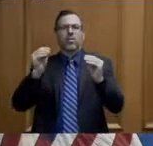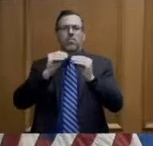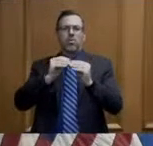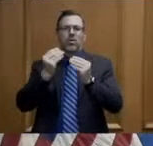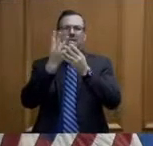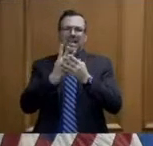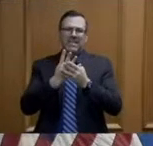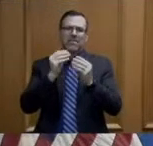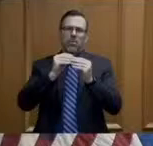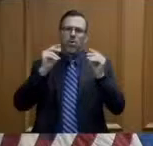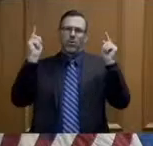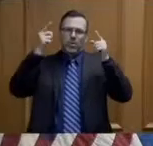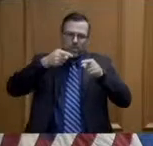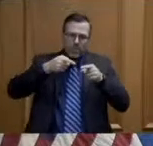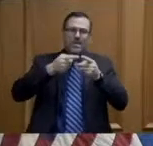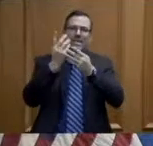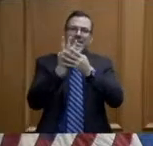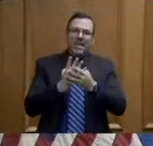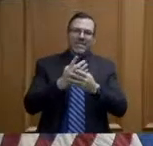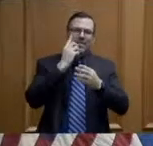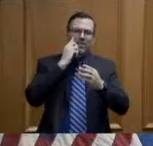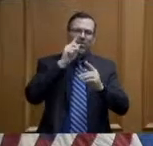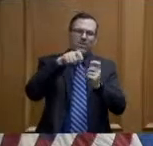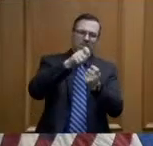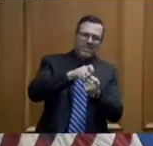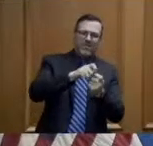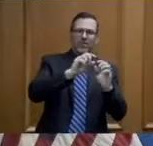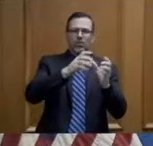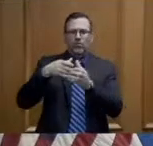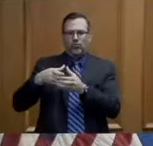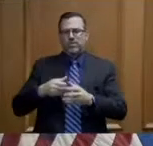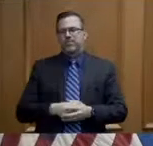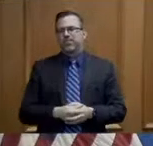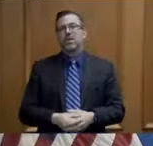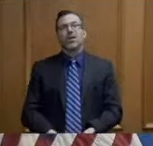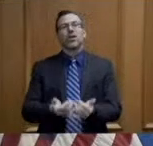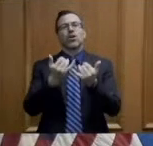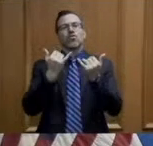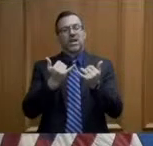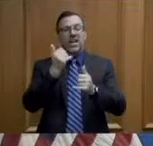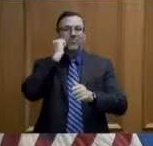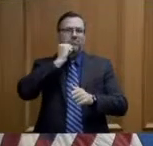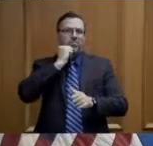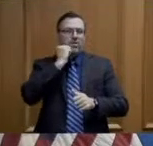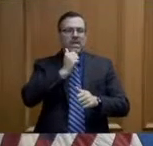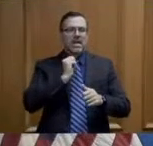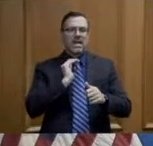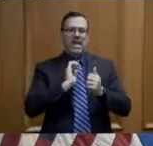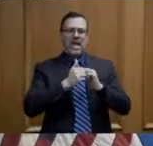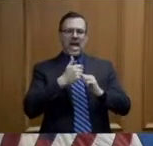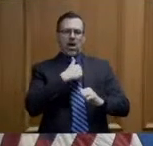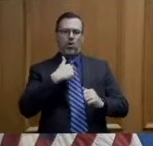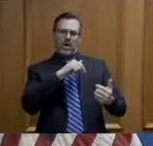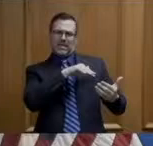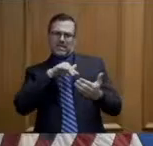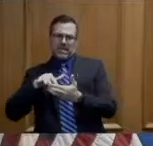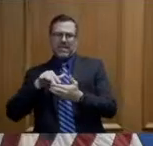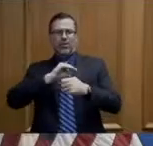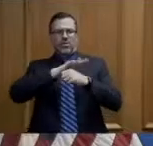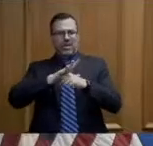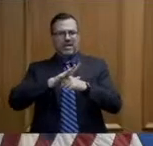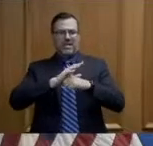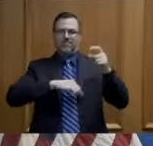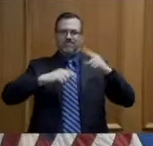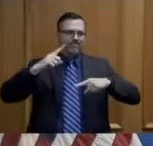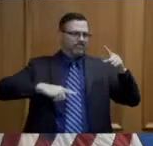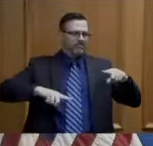the states. Our clinical understanding of COVID-19 is changing rapidly, and we need every Tennessean who